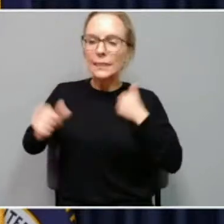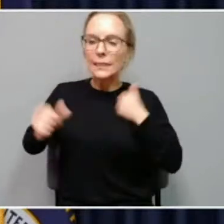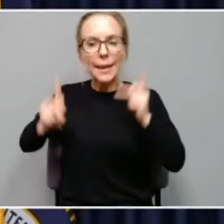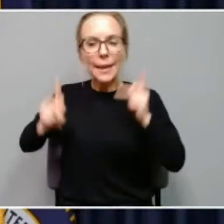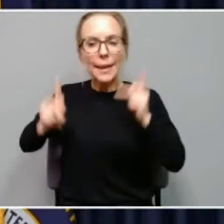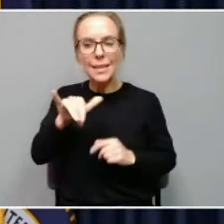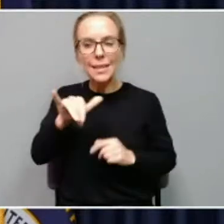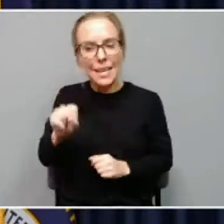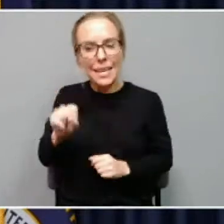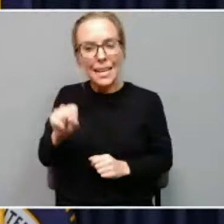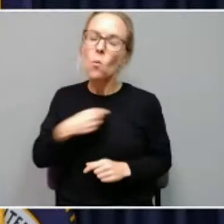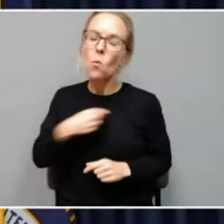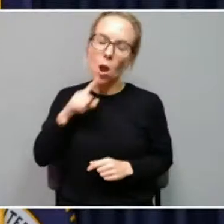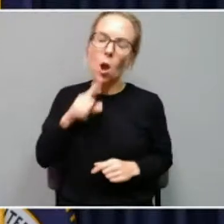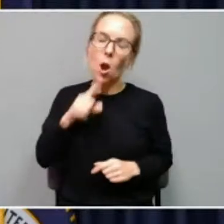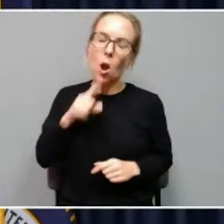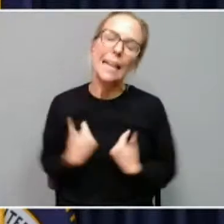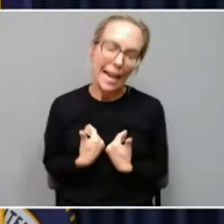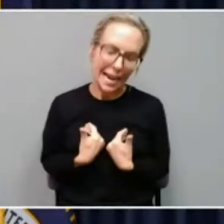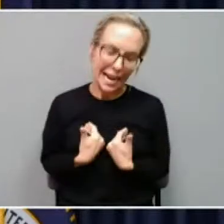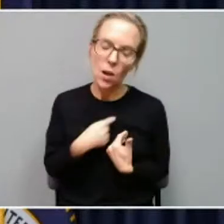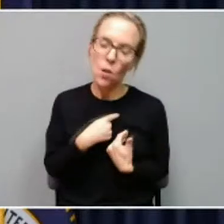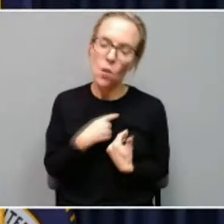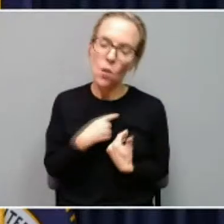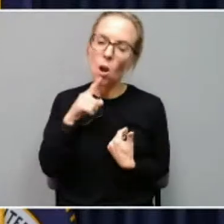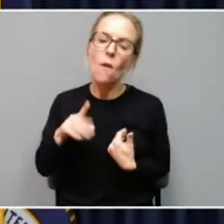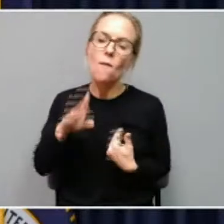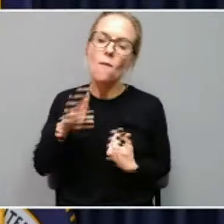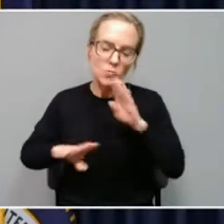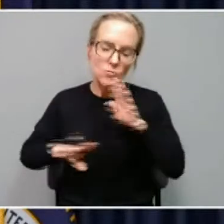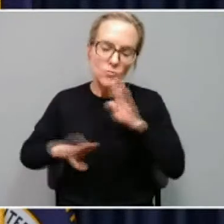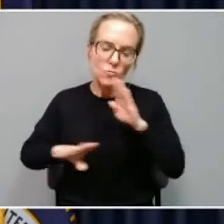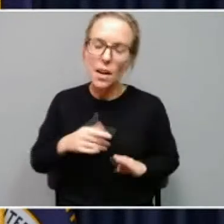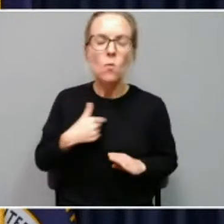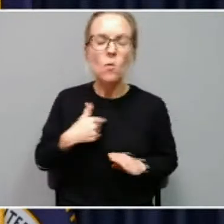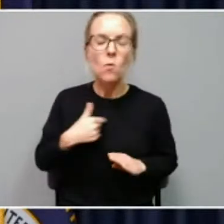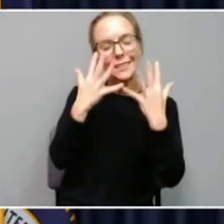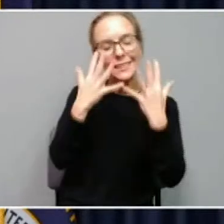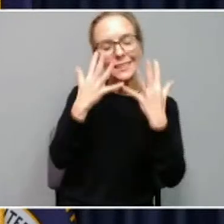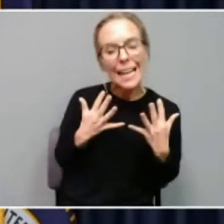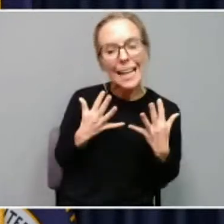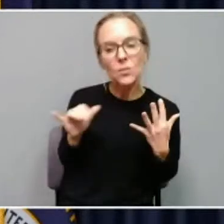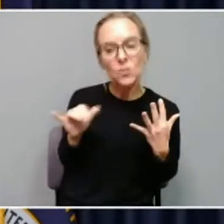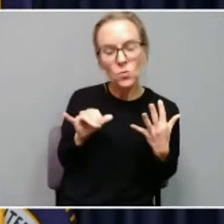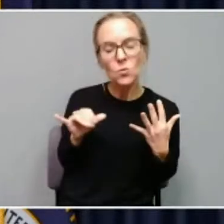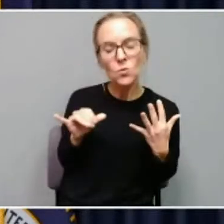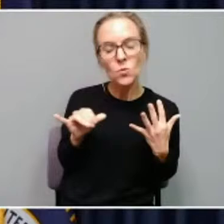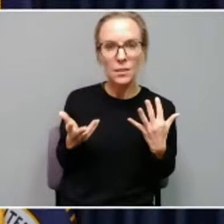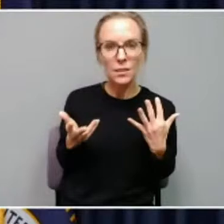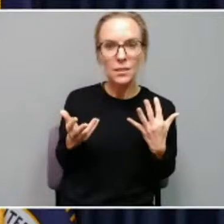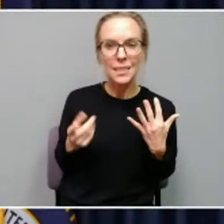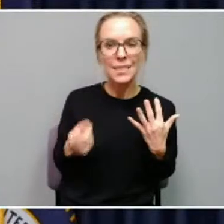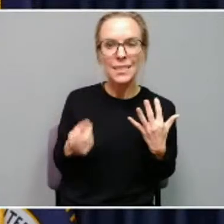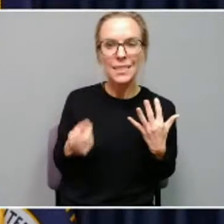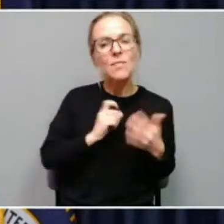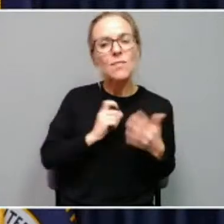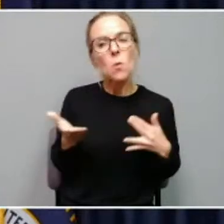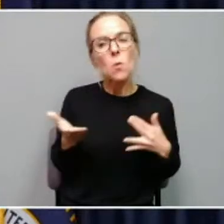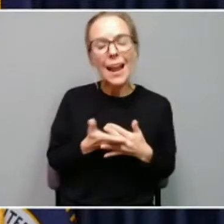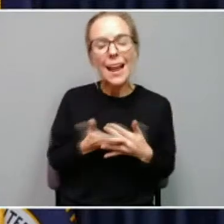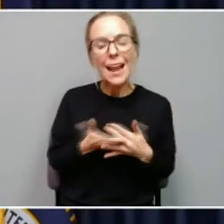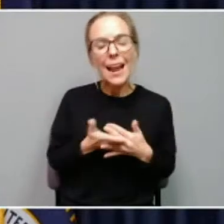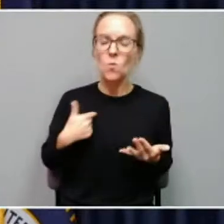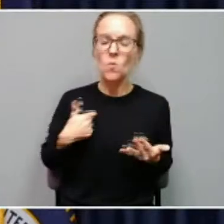tired, and we are frustrated, and we are sad. Give us a break.